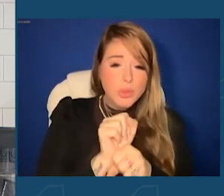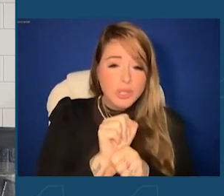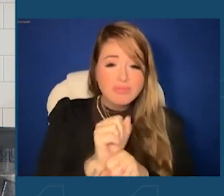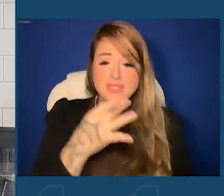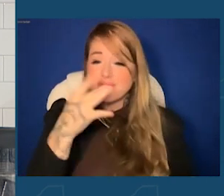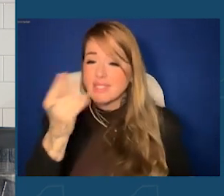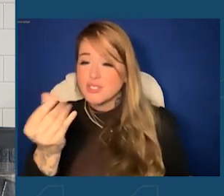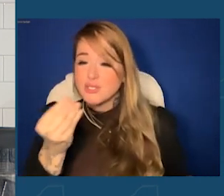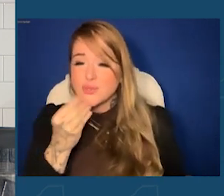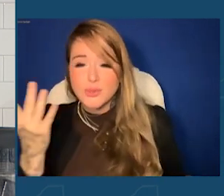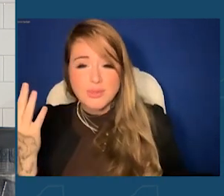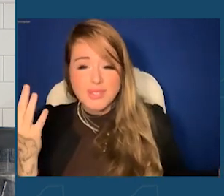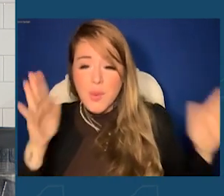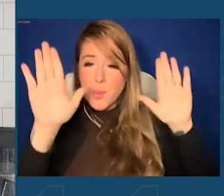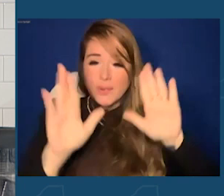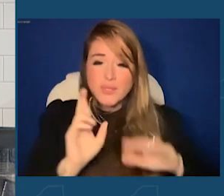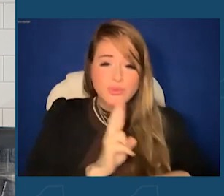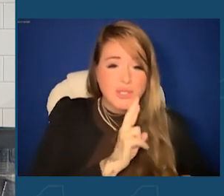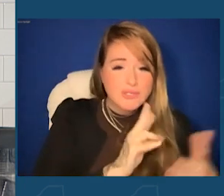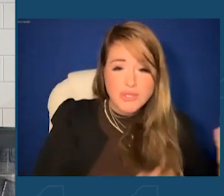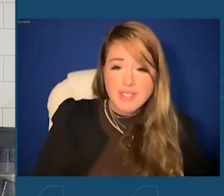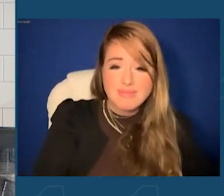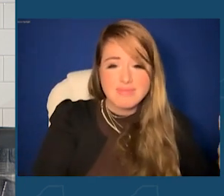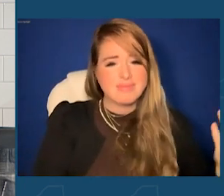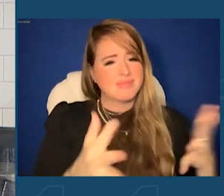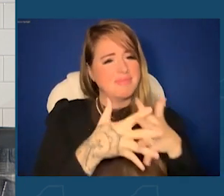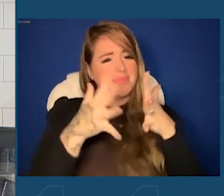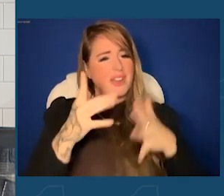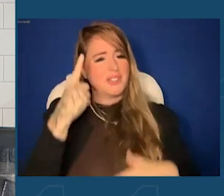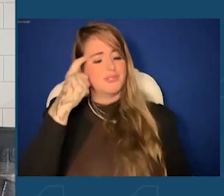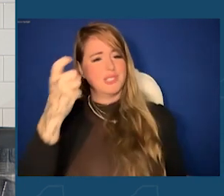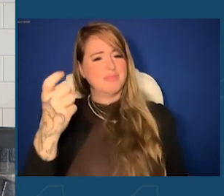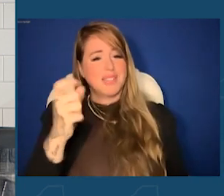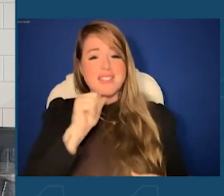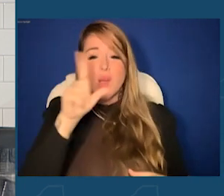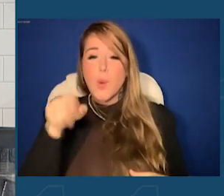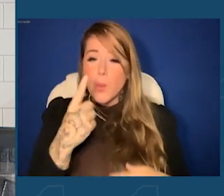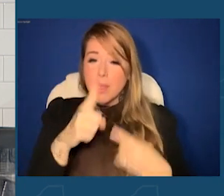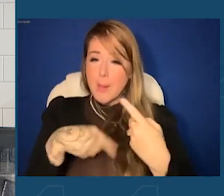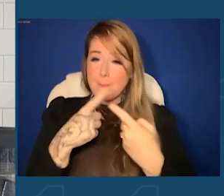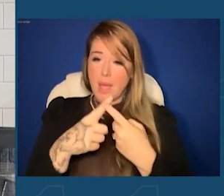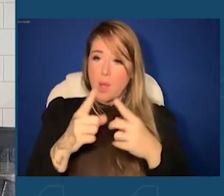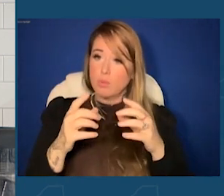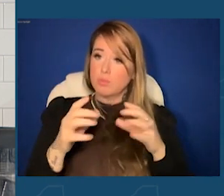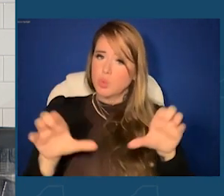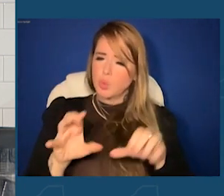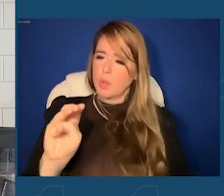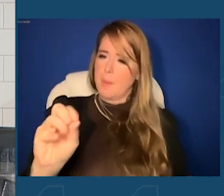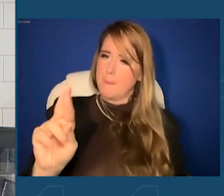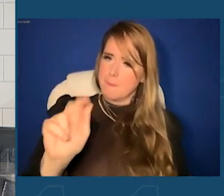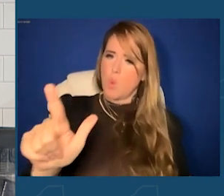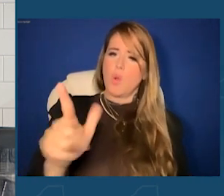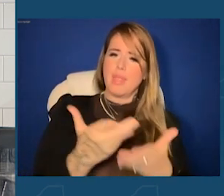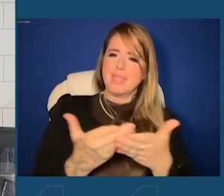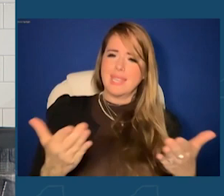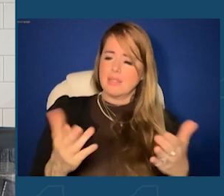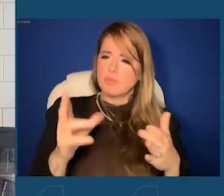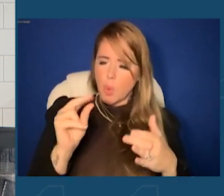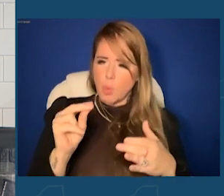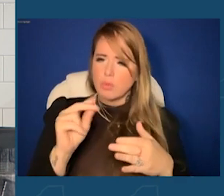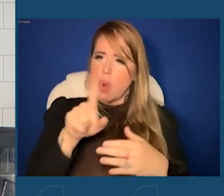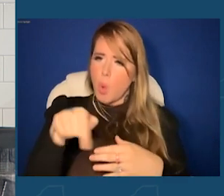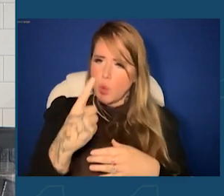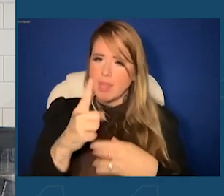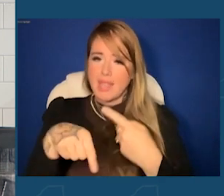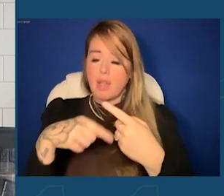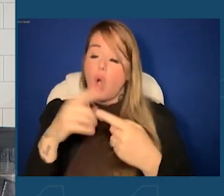meals, great restaurants, the American dream. It's not only about what's doing morally right, it's also about what is